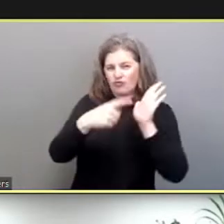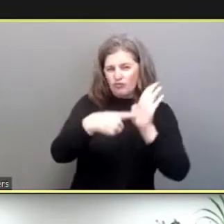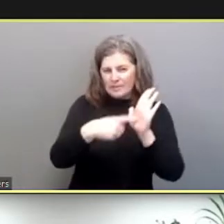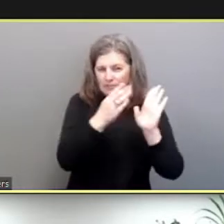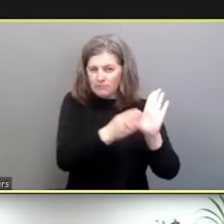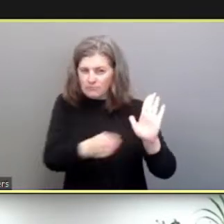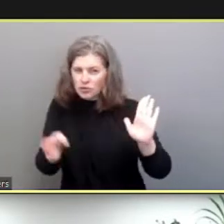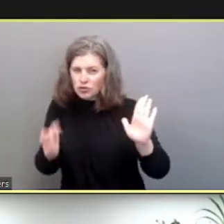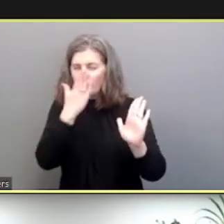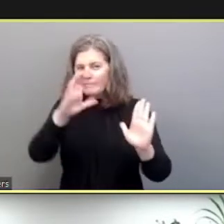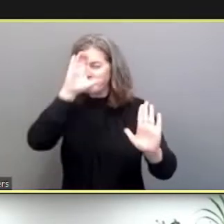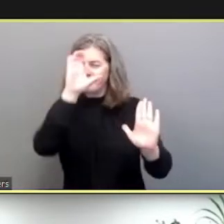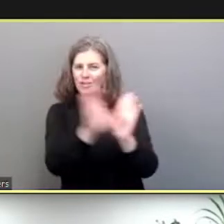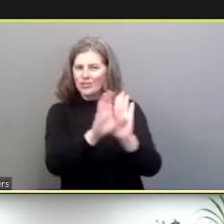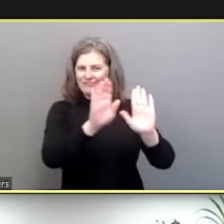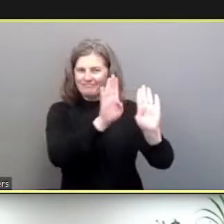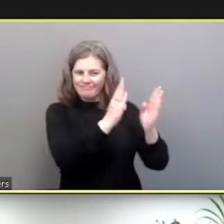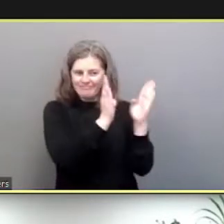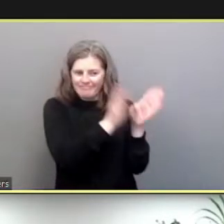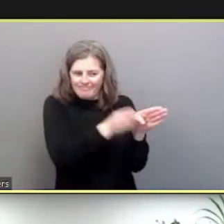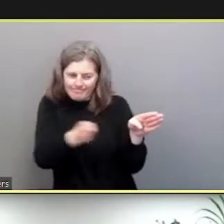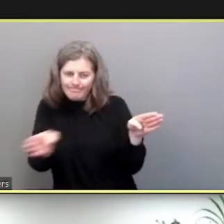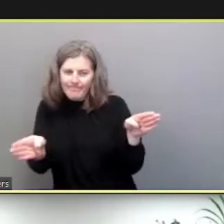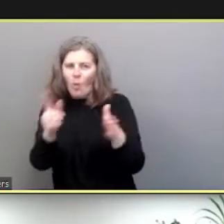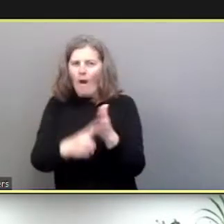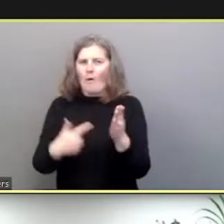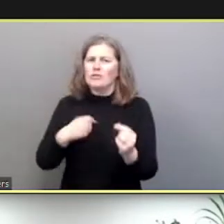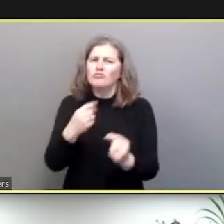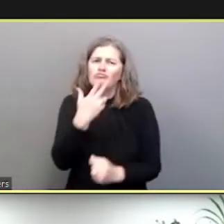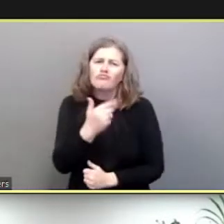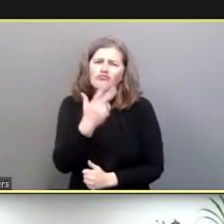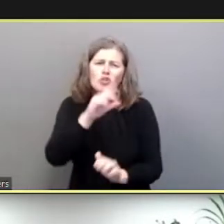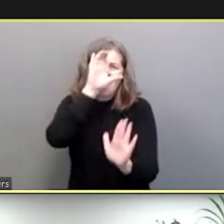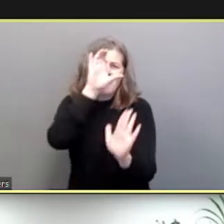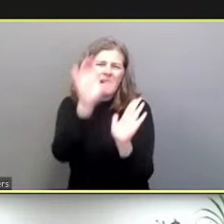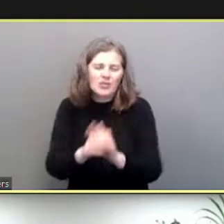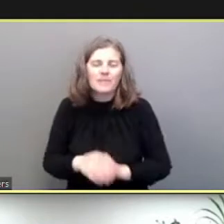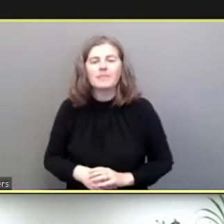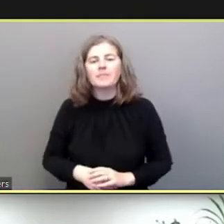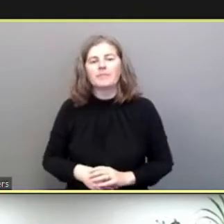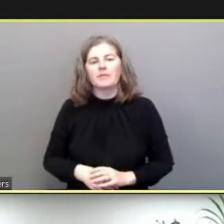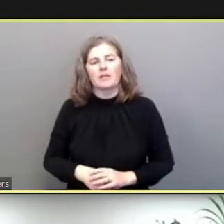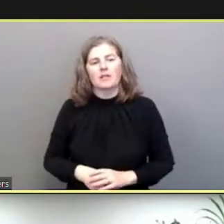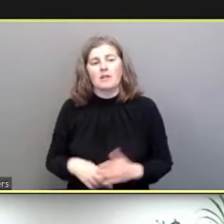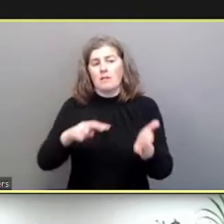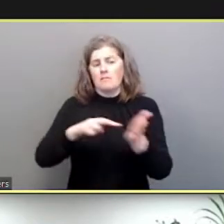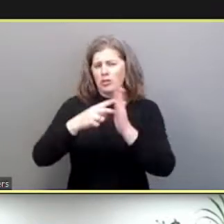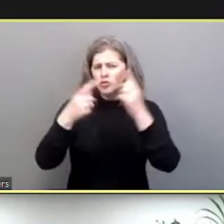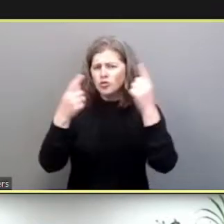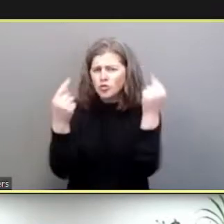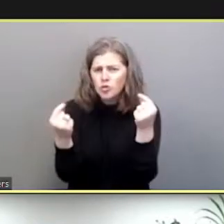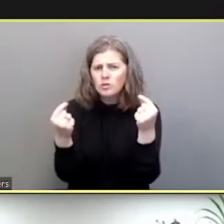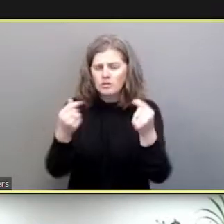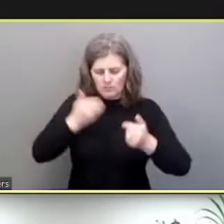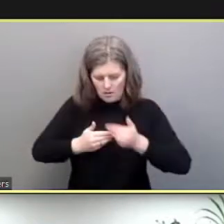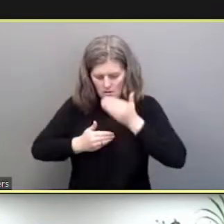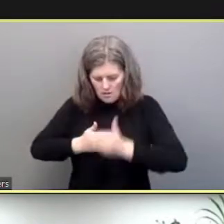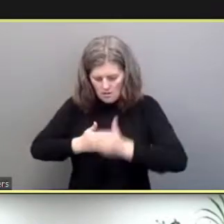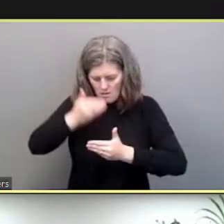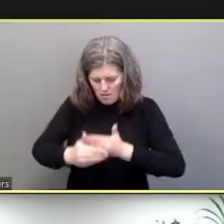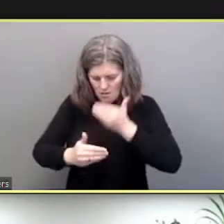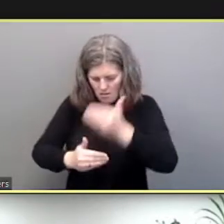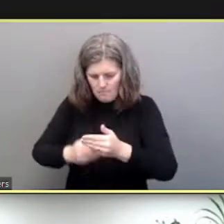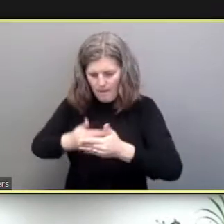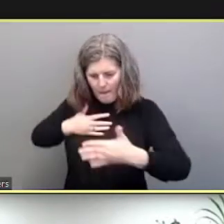cheese is a really cute pictorial there, but it's basically trying to emphasize that you want